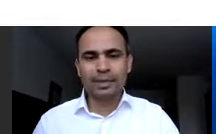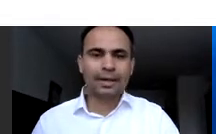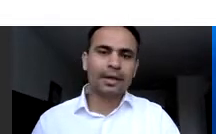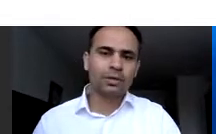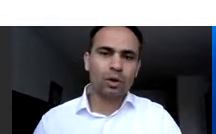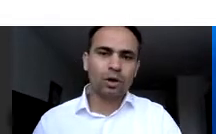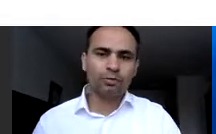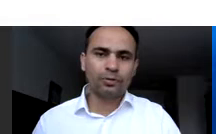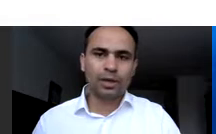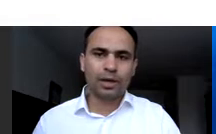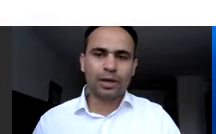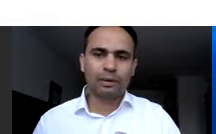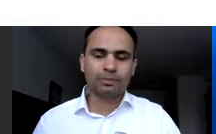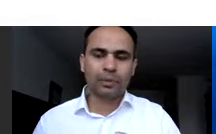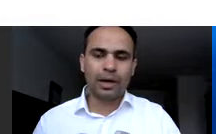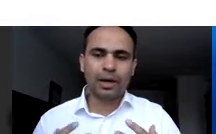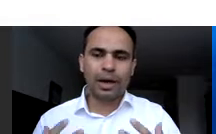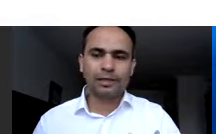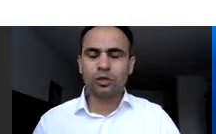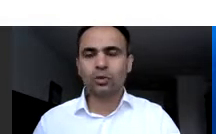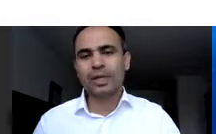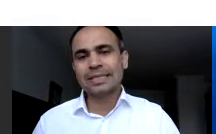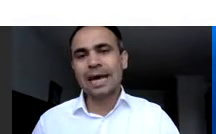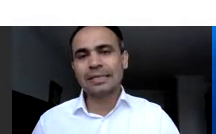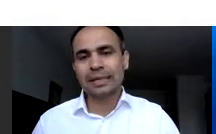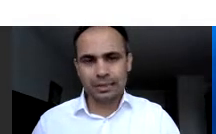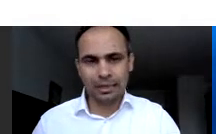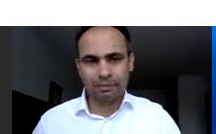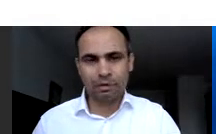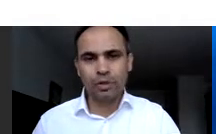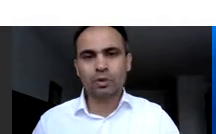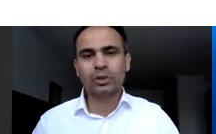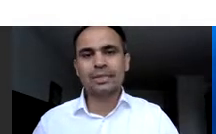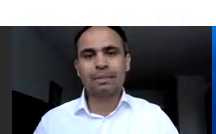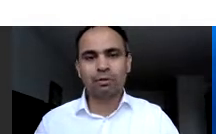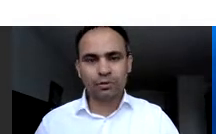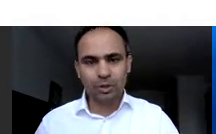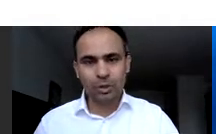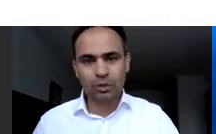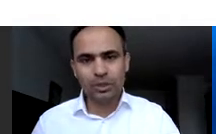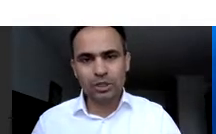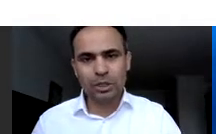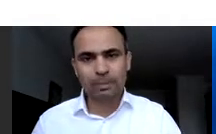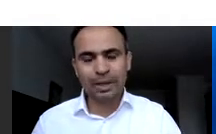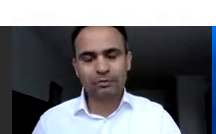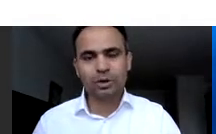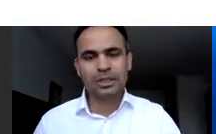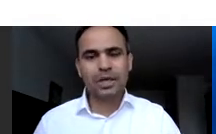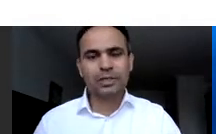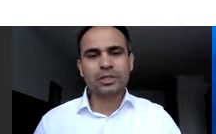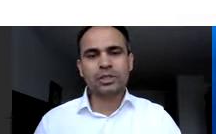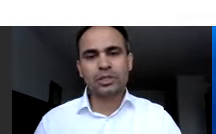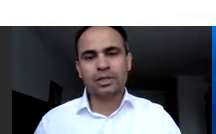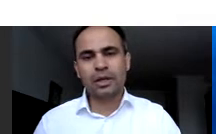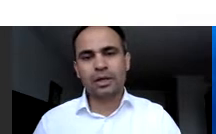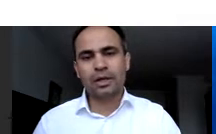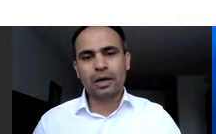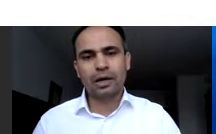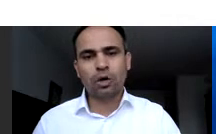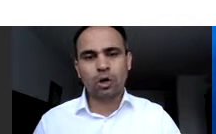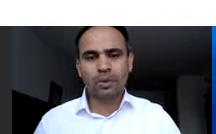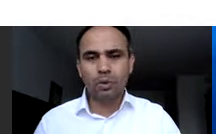is within the control of the ICT units at the country level. We know that some of your digital platforms, such